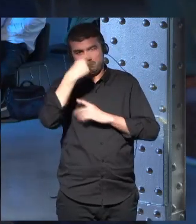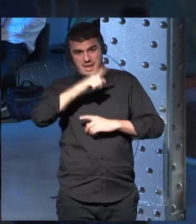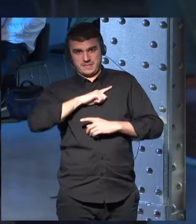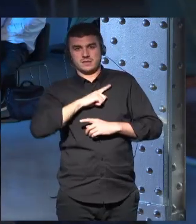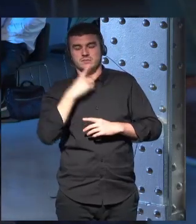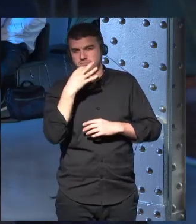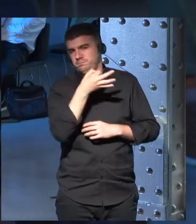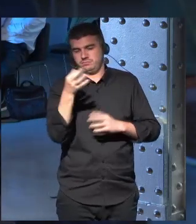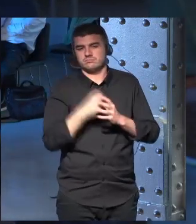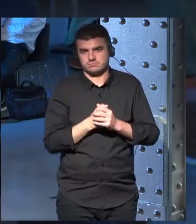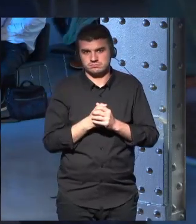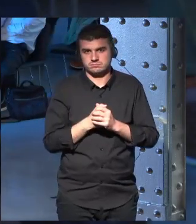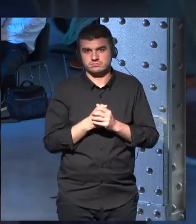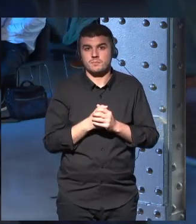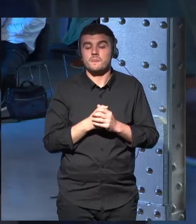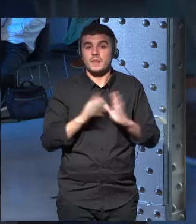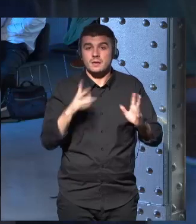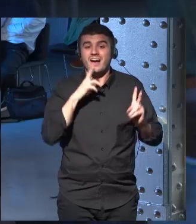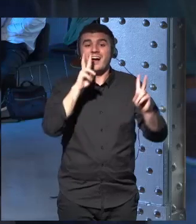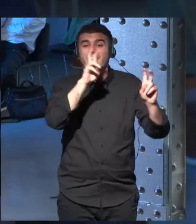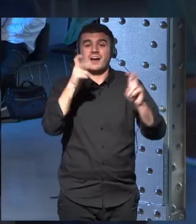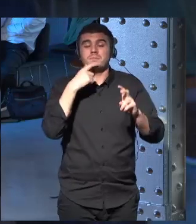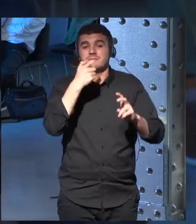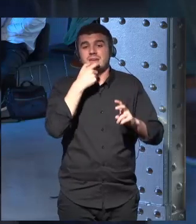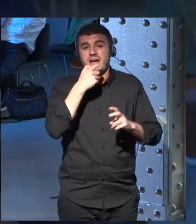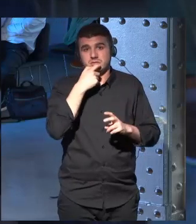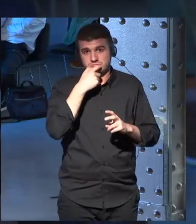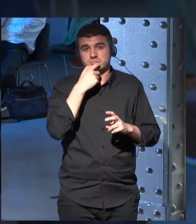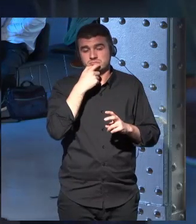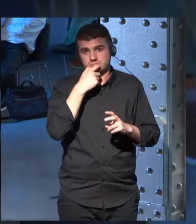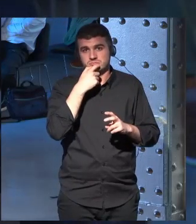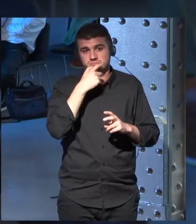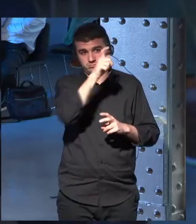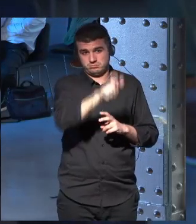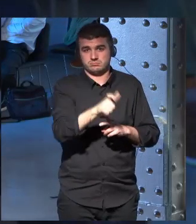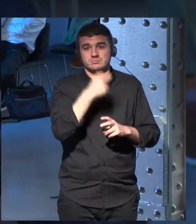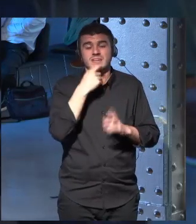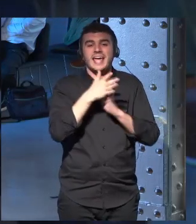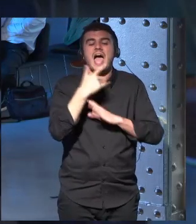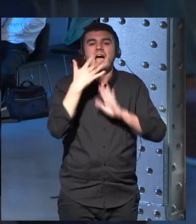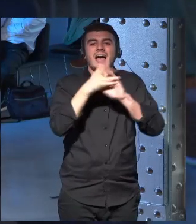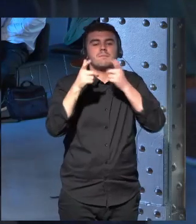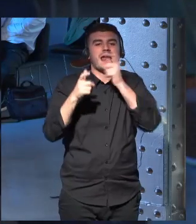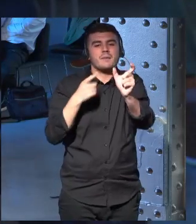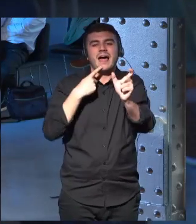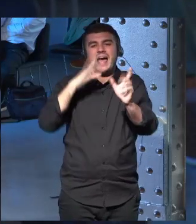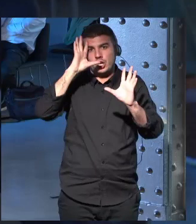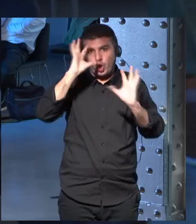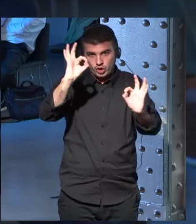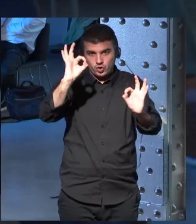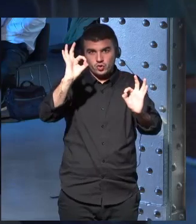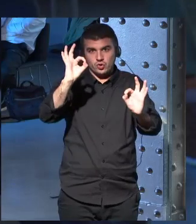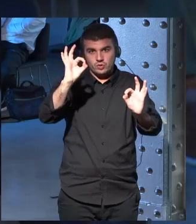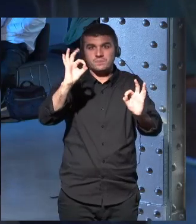English speakers who use the term common sense implicitly believe that there